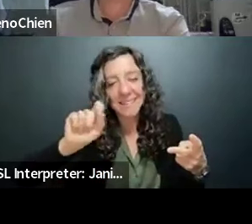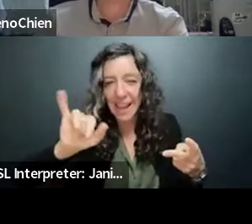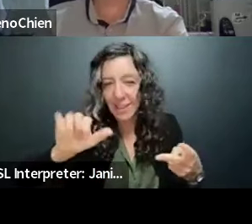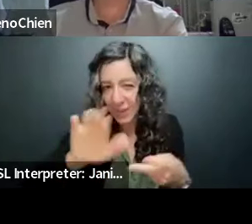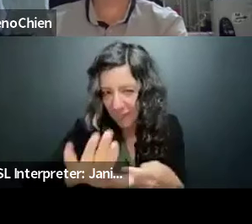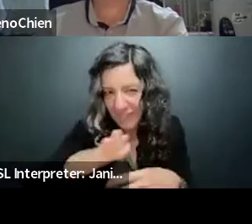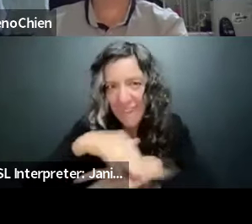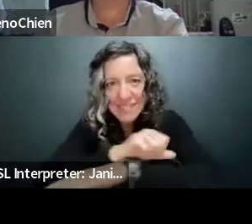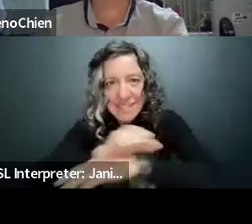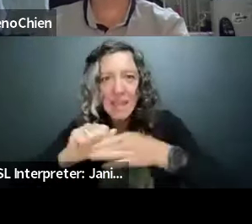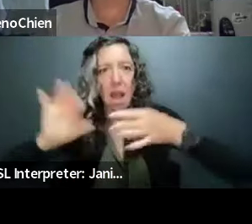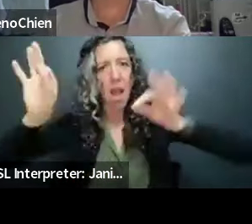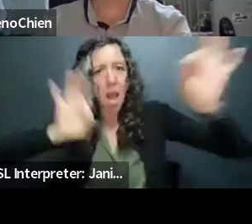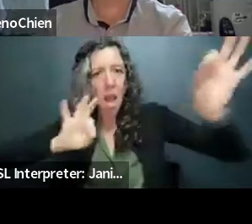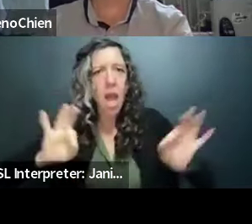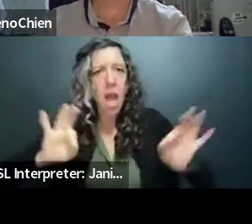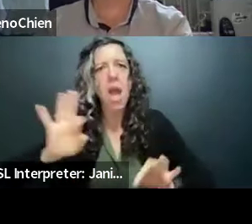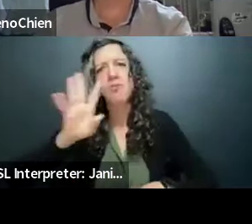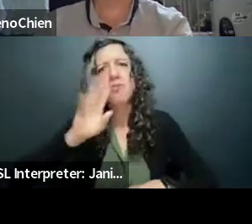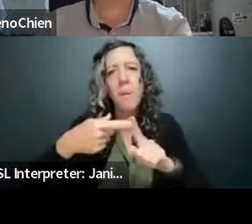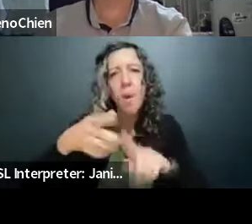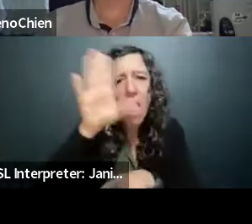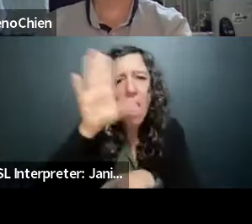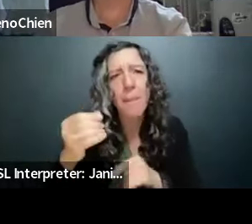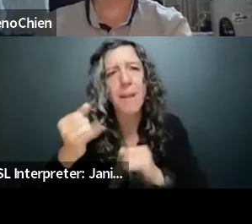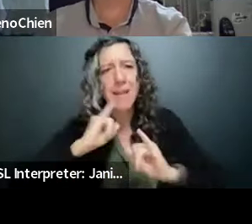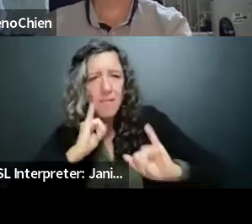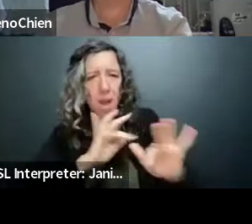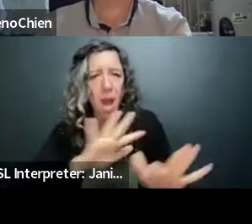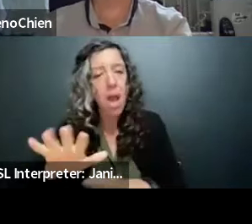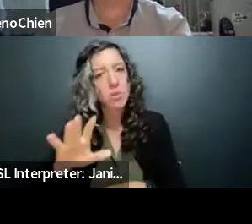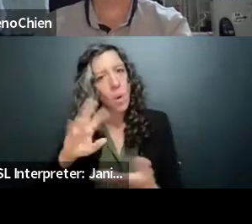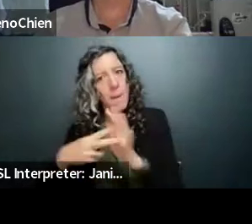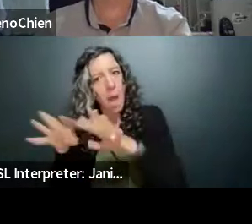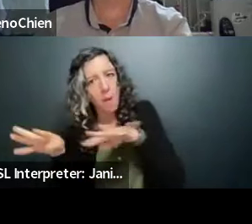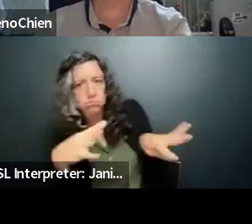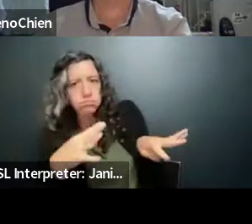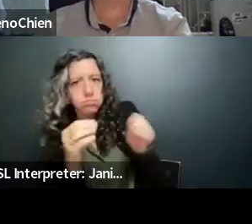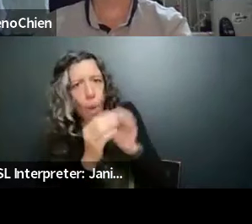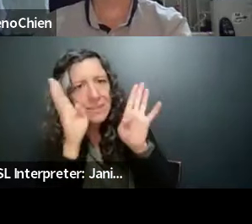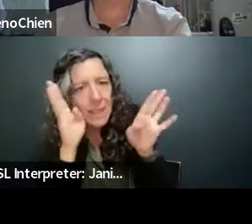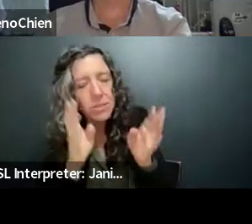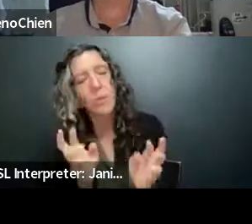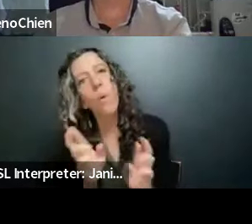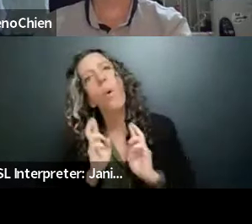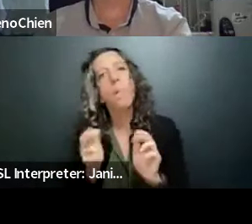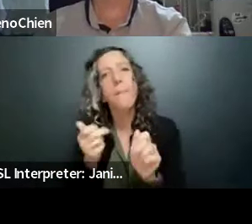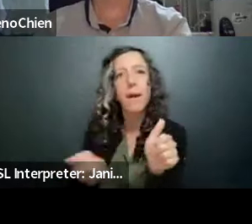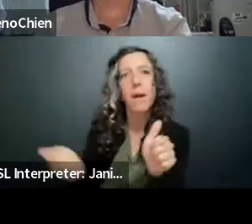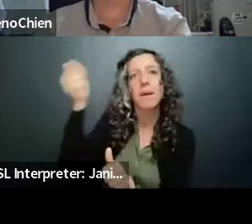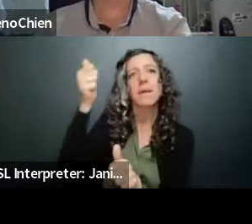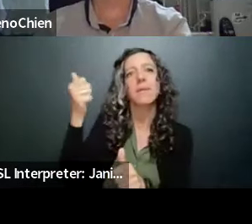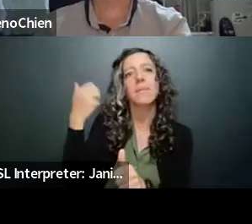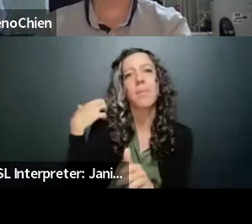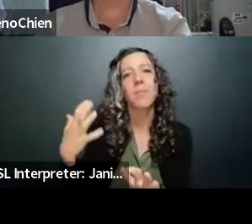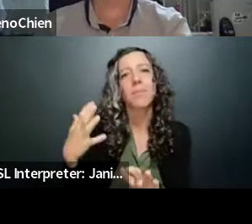you're interviewing. So hopefully as well, that makes it easier for, you know, like, just, I mean, don't